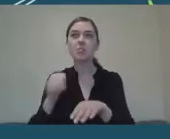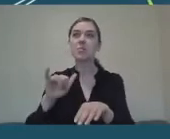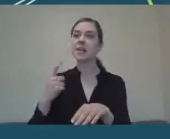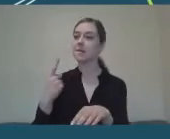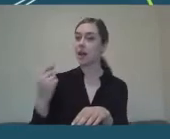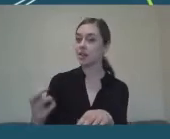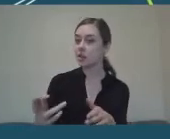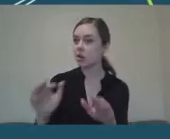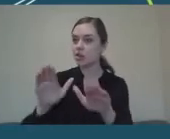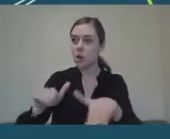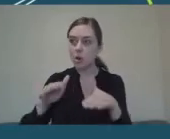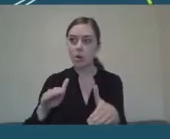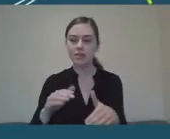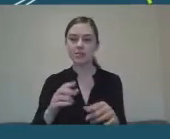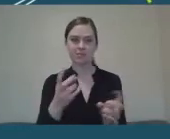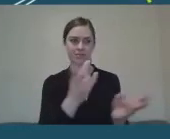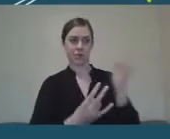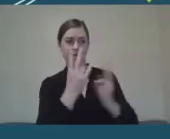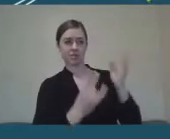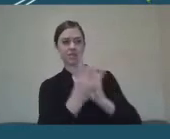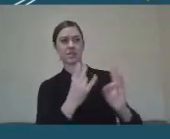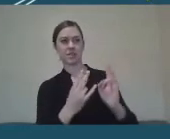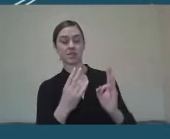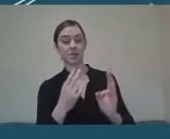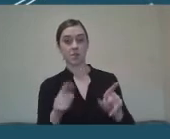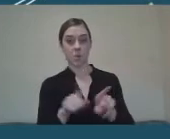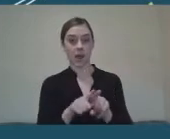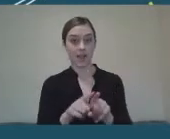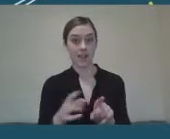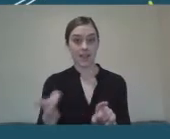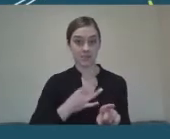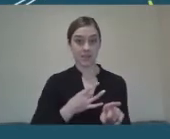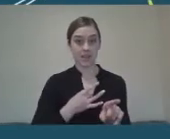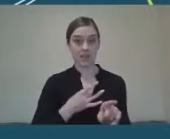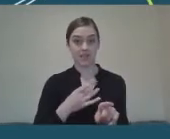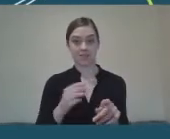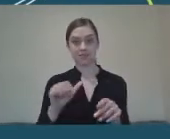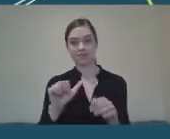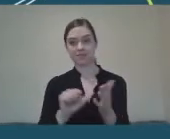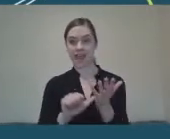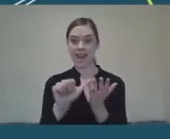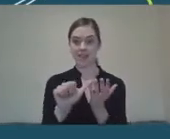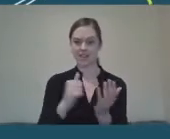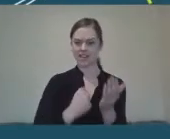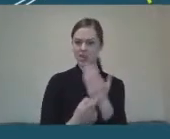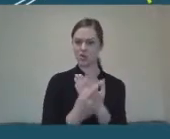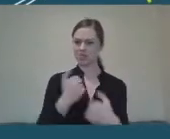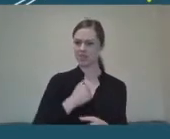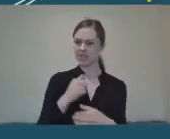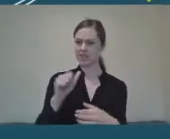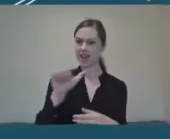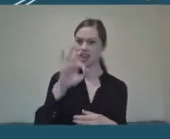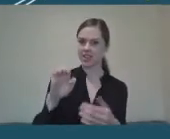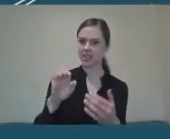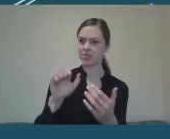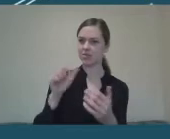questions. And he also asked me, because I'm 25, he asked me if my age was an issue. Was I afraid that my age was